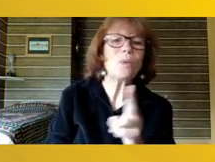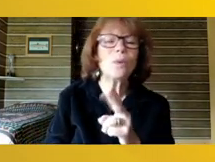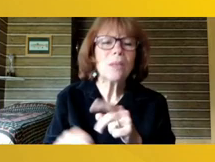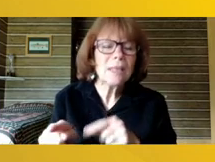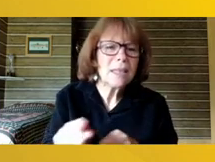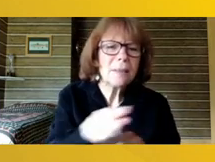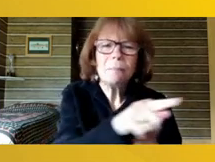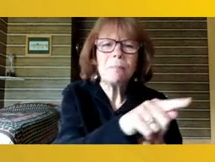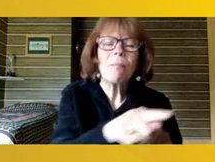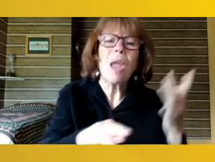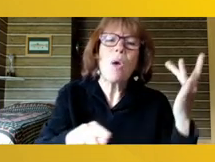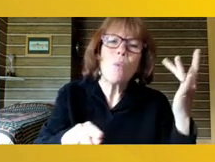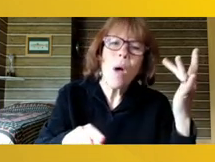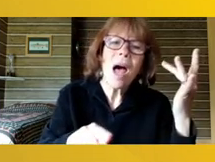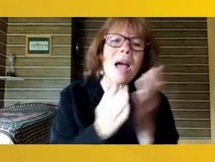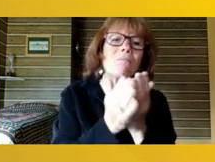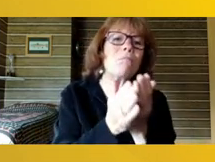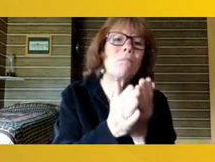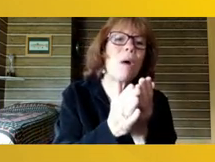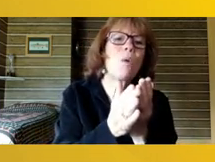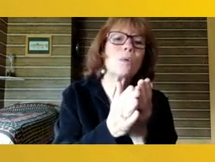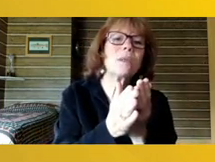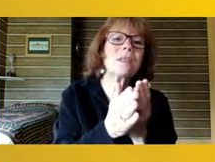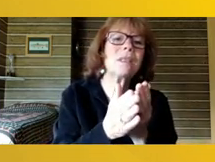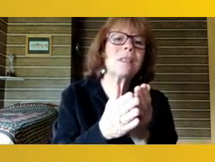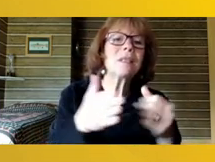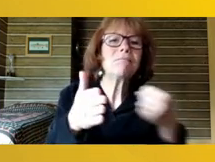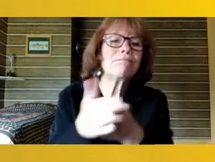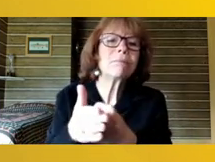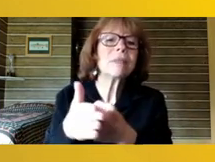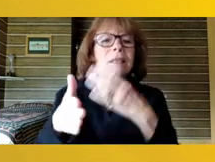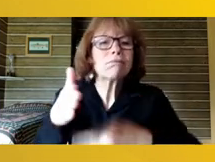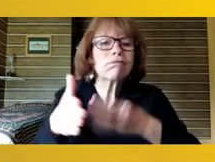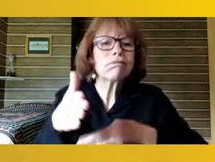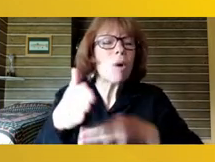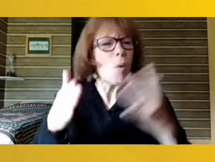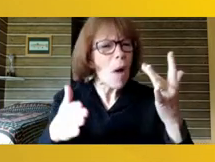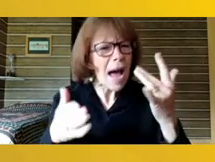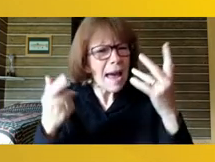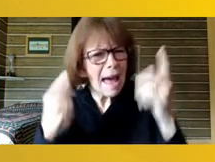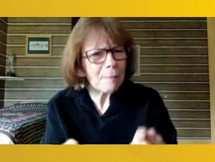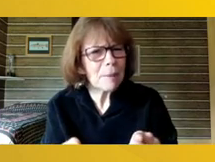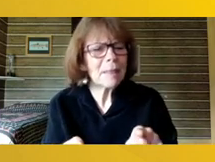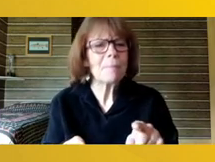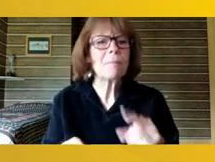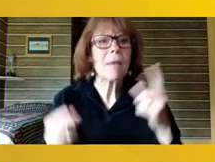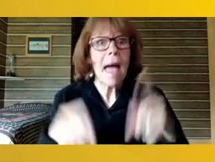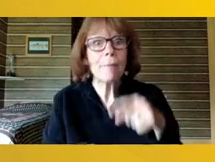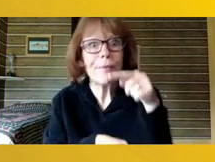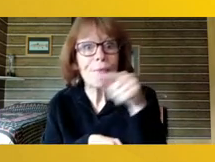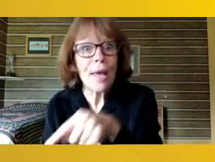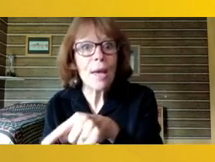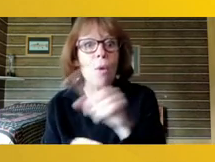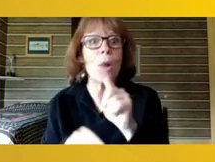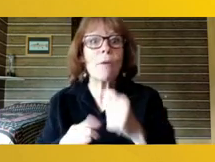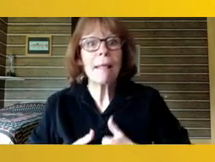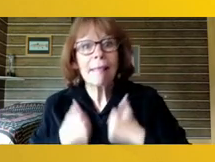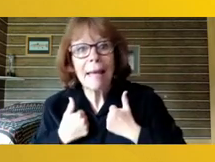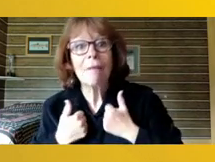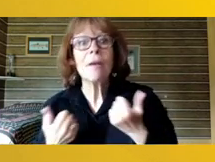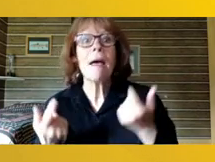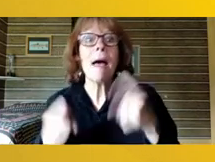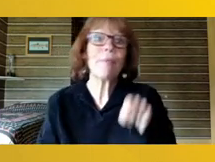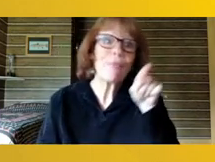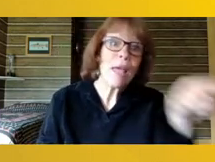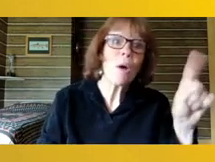by boats as they migrate between their feeding and calving areas, and in areas also that are heavily utilized by people on